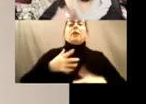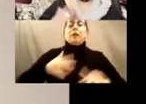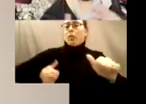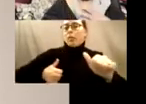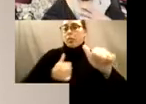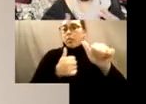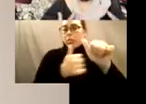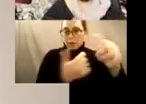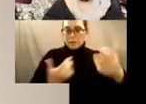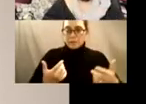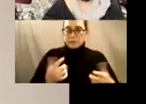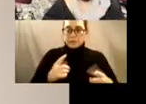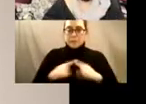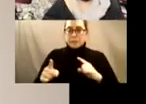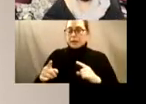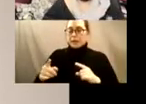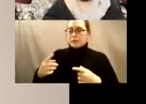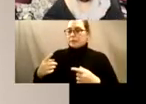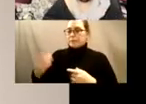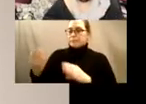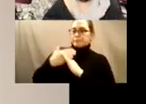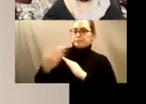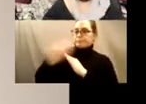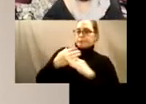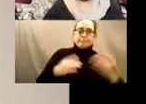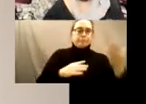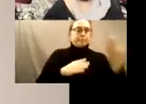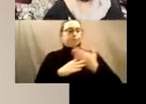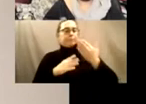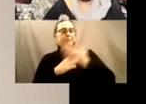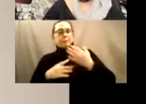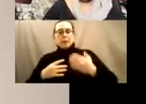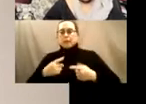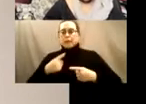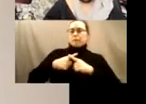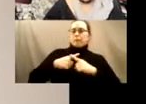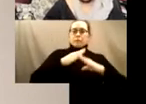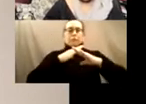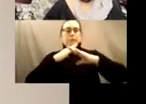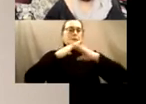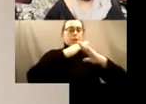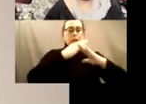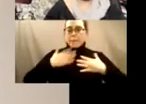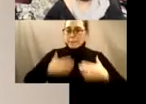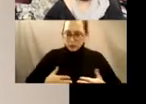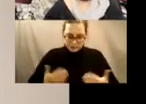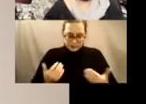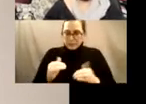you're navigating a lot of different intersections and a lot of different limitations because of the ableist world and because of just having a body with